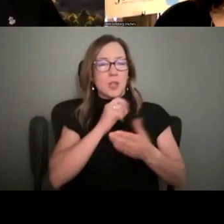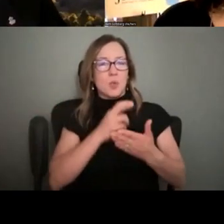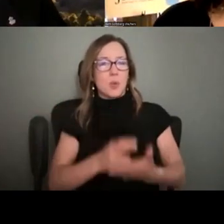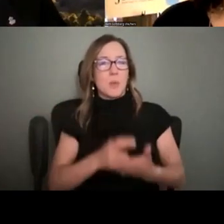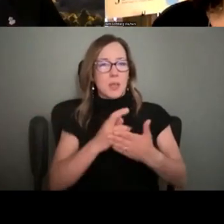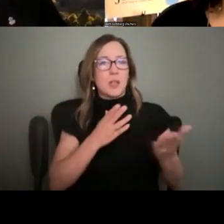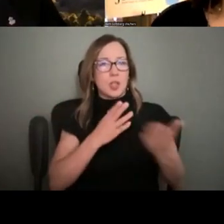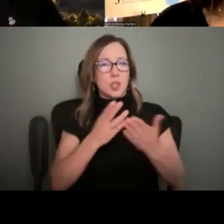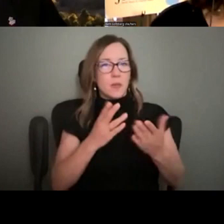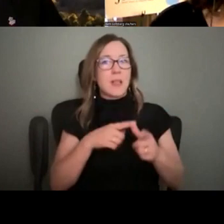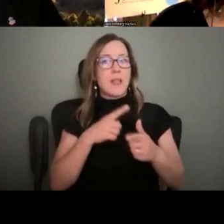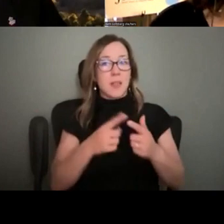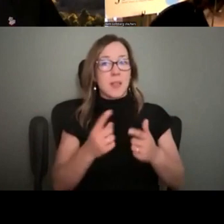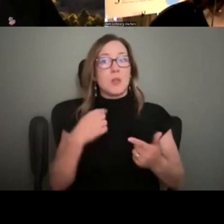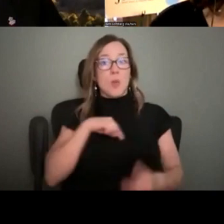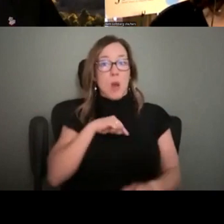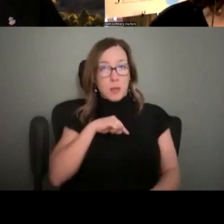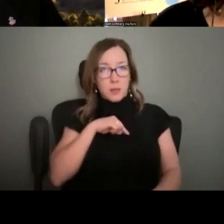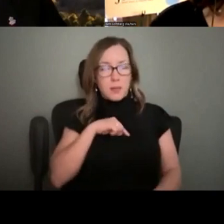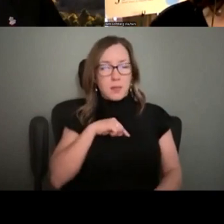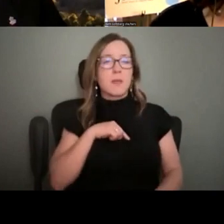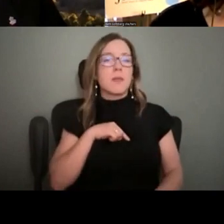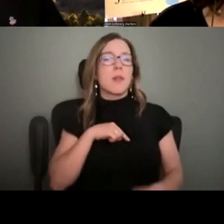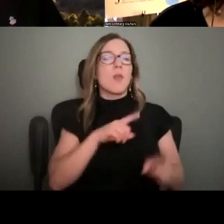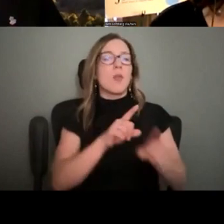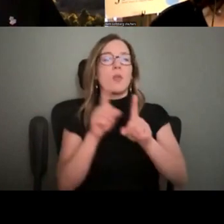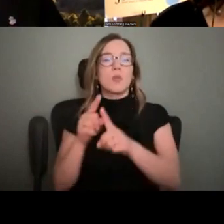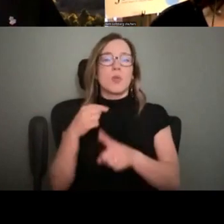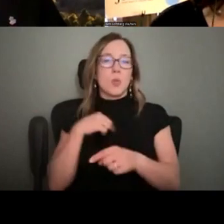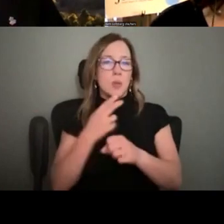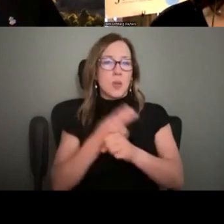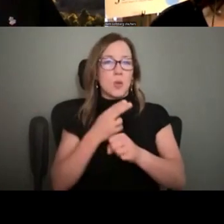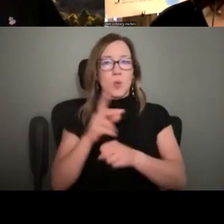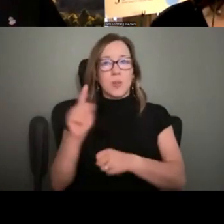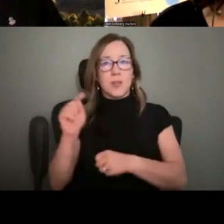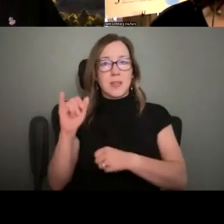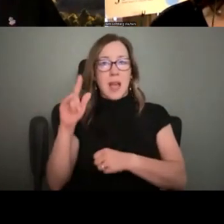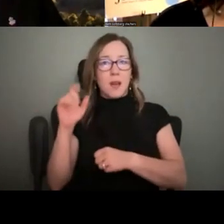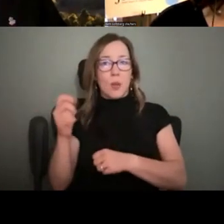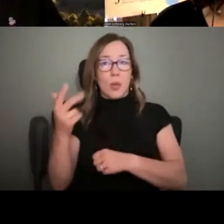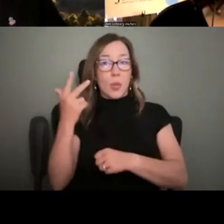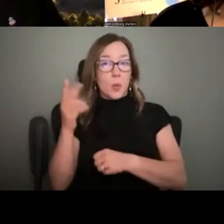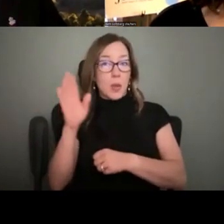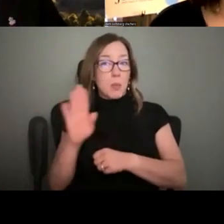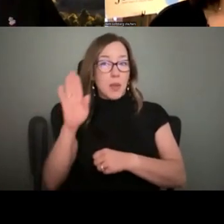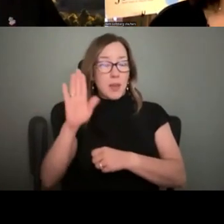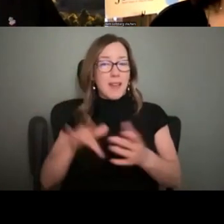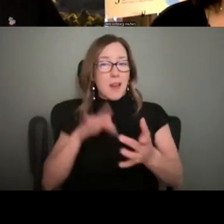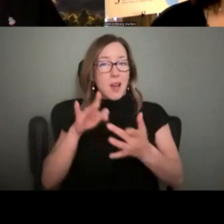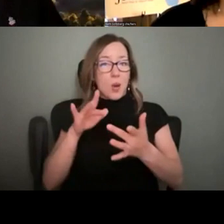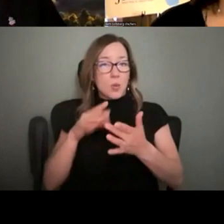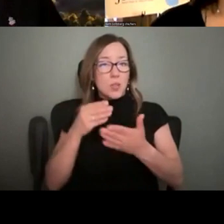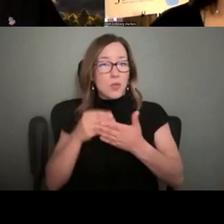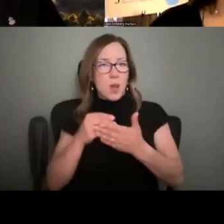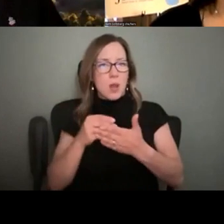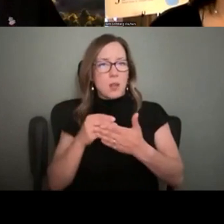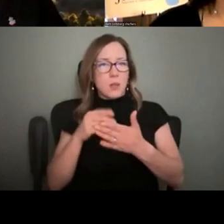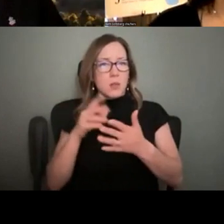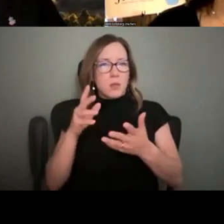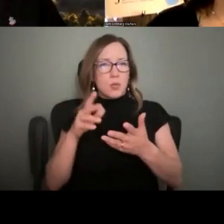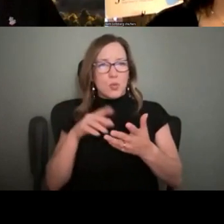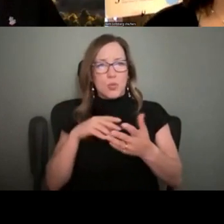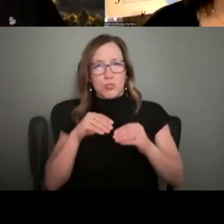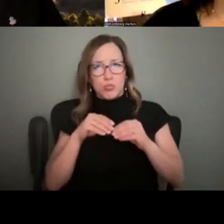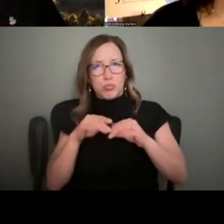Services and then to us. We also use our Title III-B outreach funds as a way to get the word